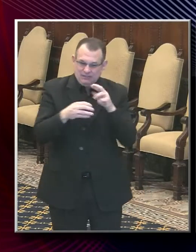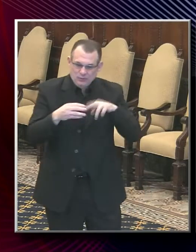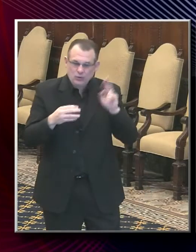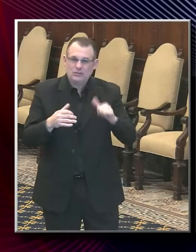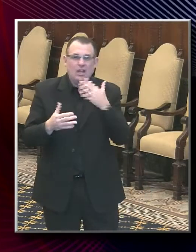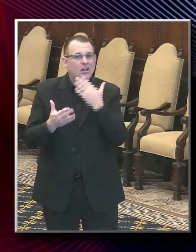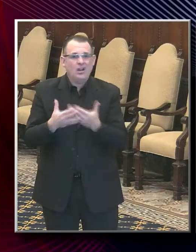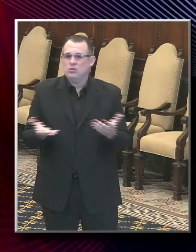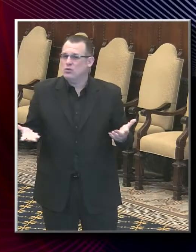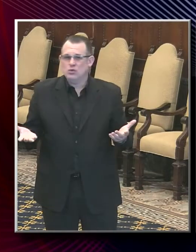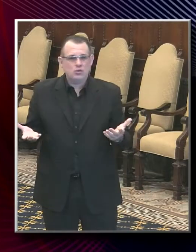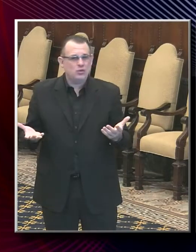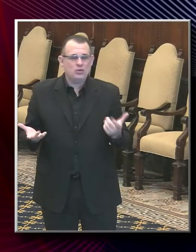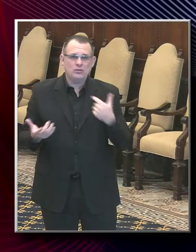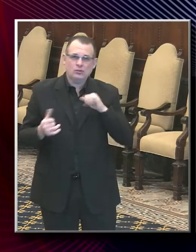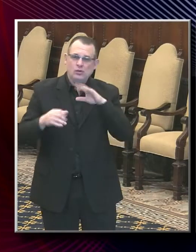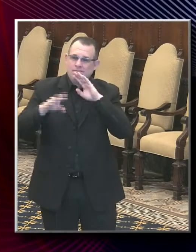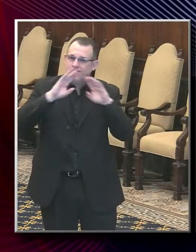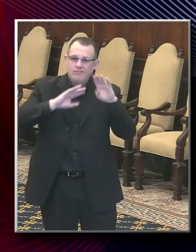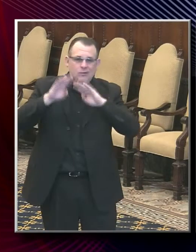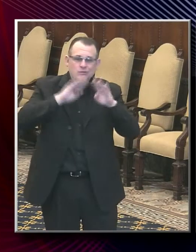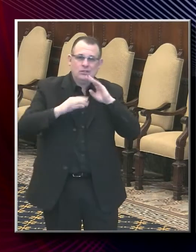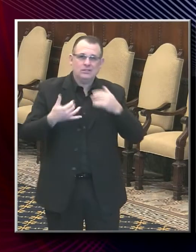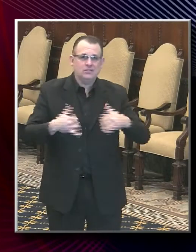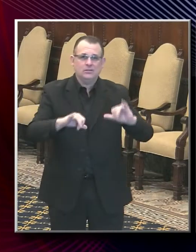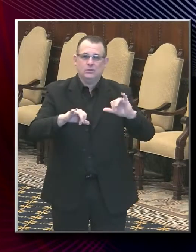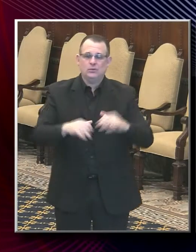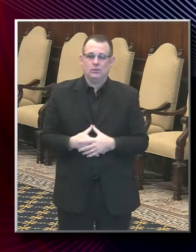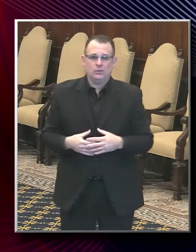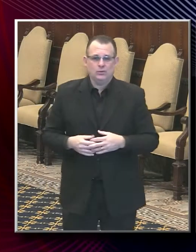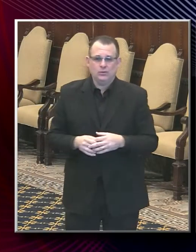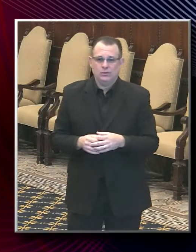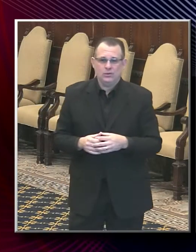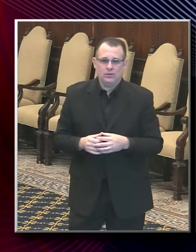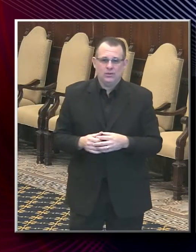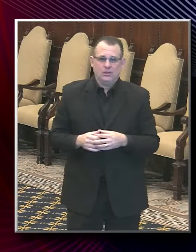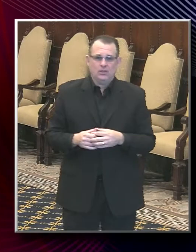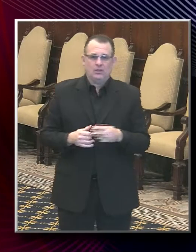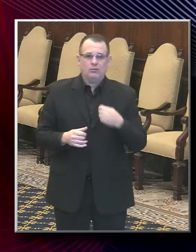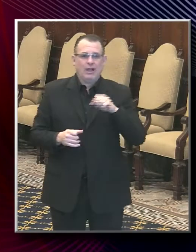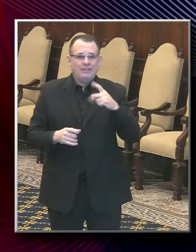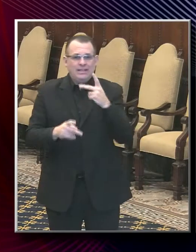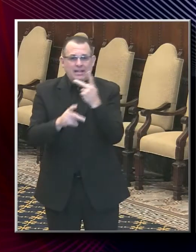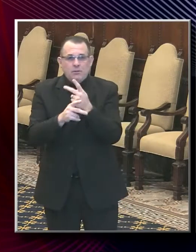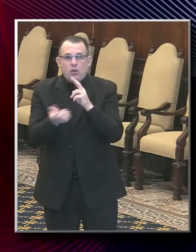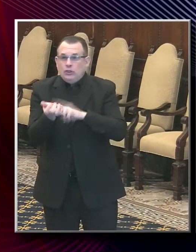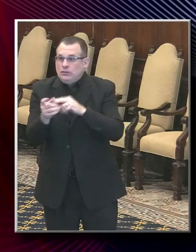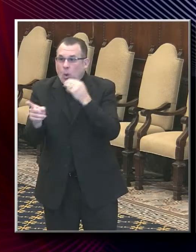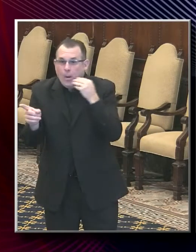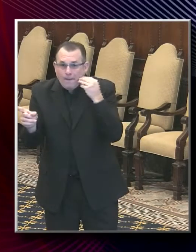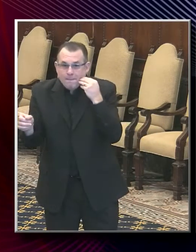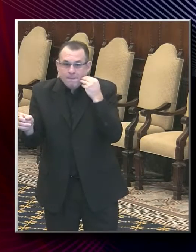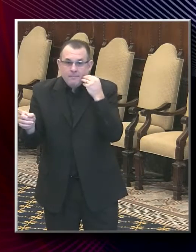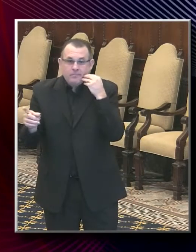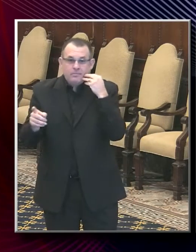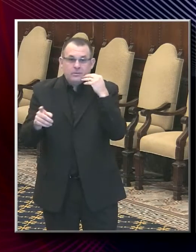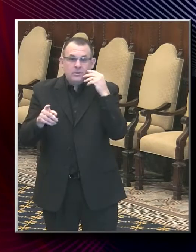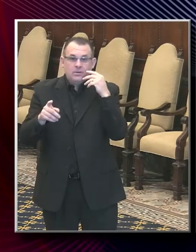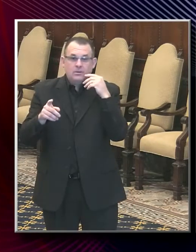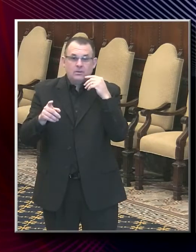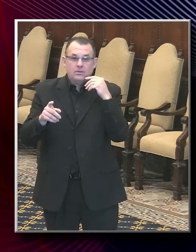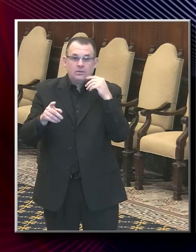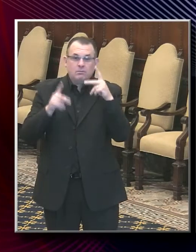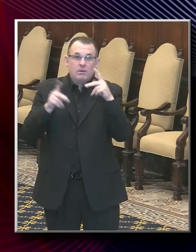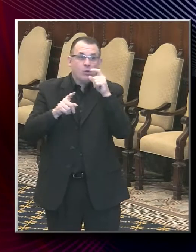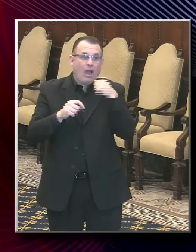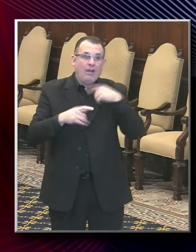to do everything we want to do in this epidemic. It limits our ability to help nursing homes. It limits our ability to let individuals know if they have infection. It limits our